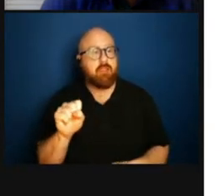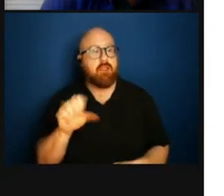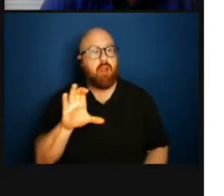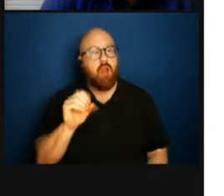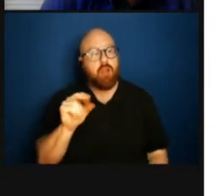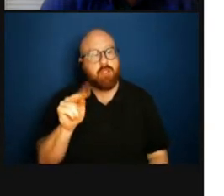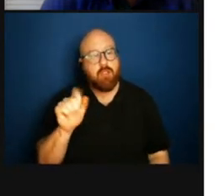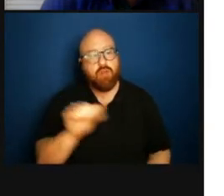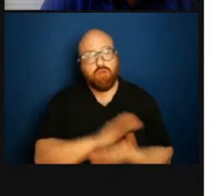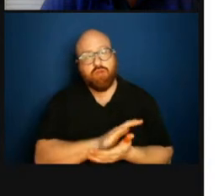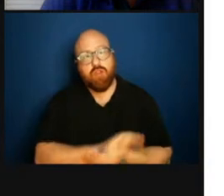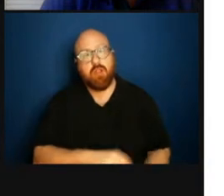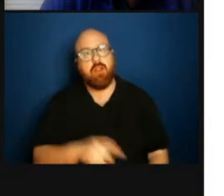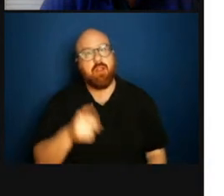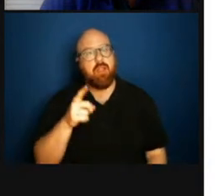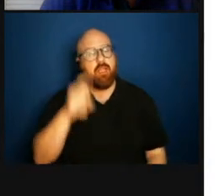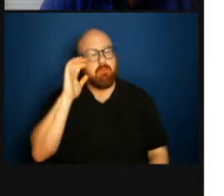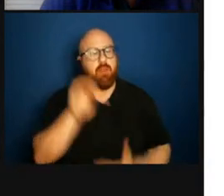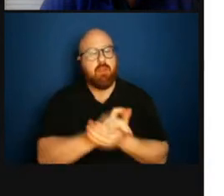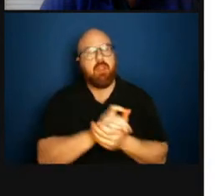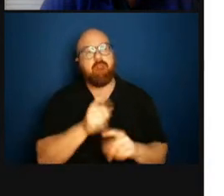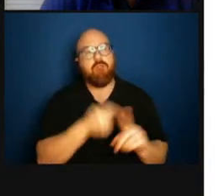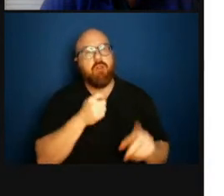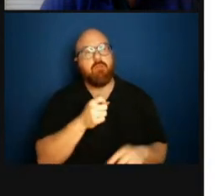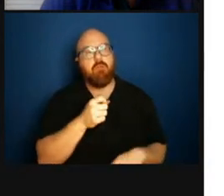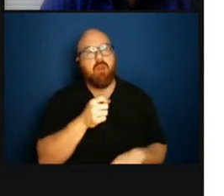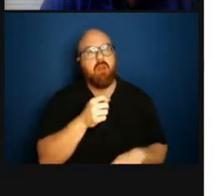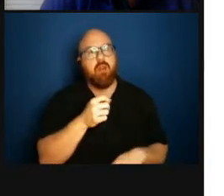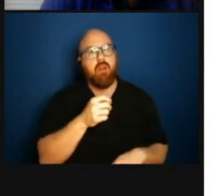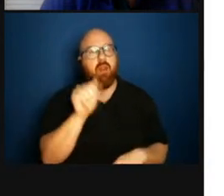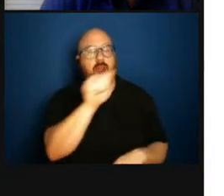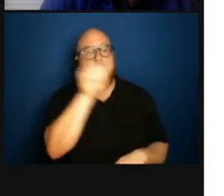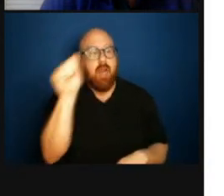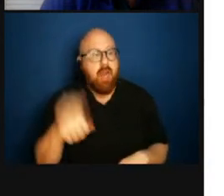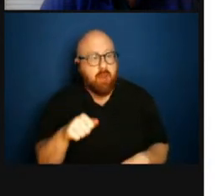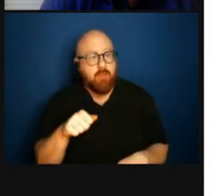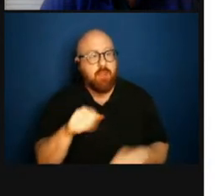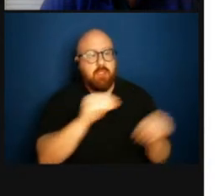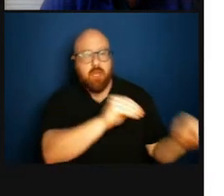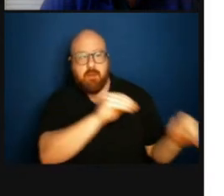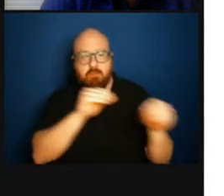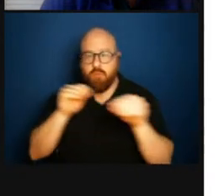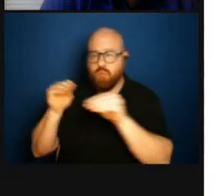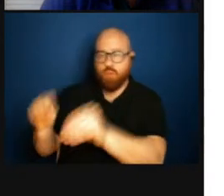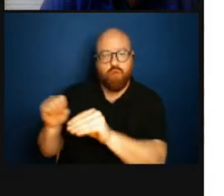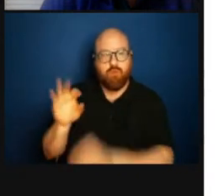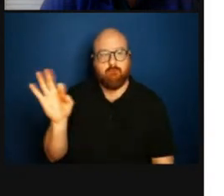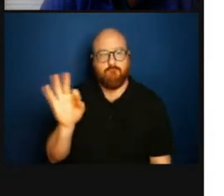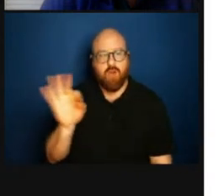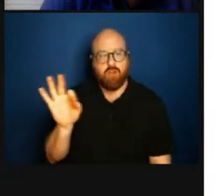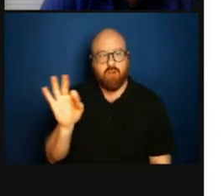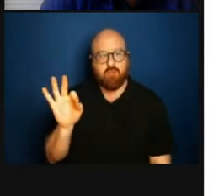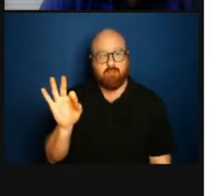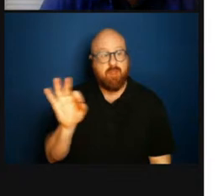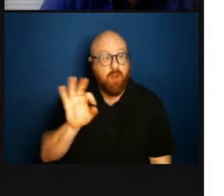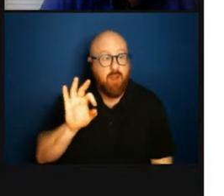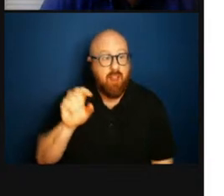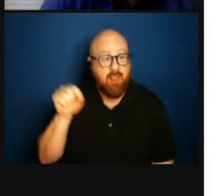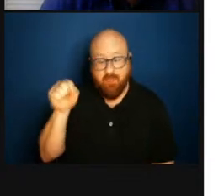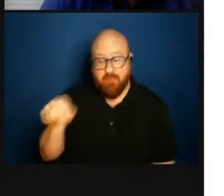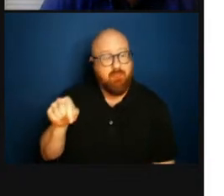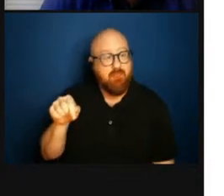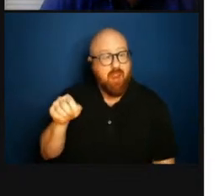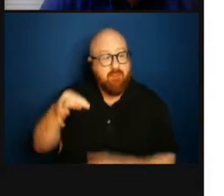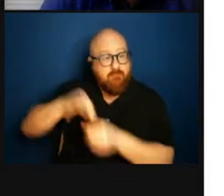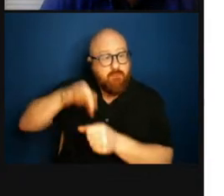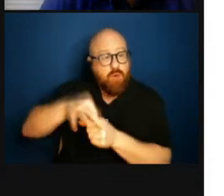secessionist and Annapolis to Frederick, where it voted to stay in the Union. This was a huge,